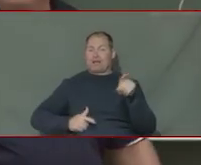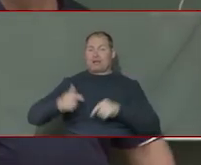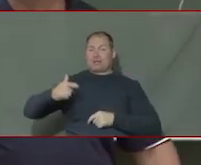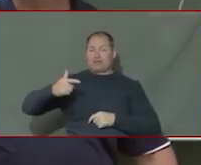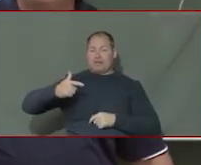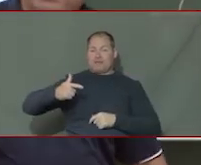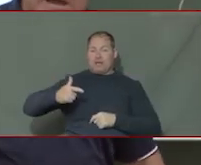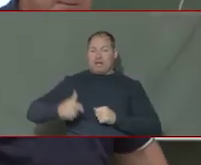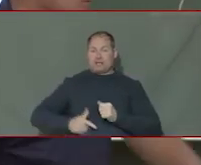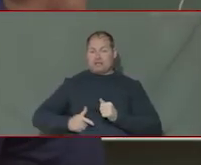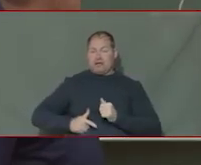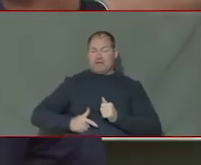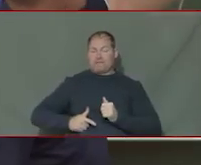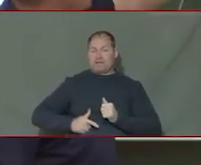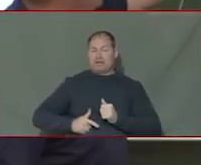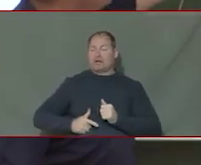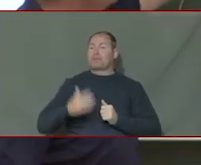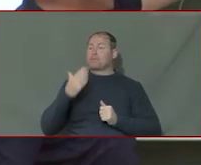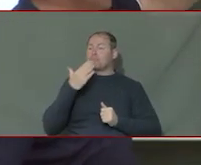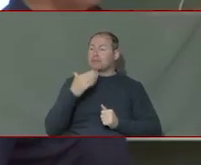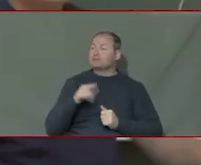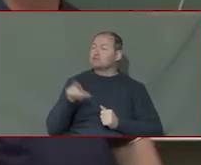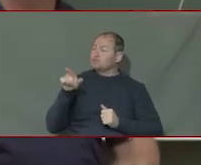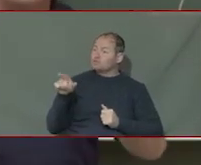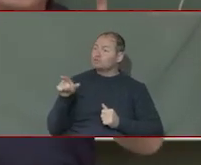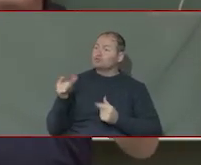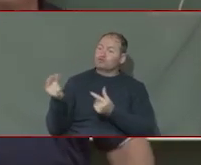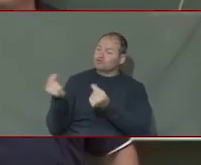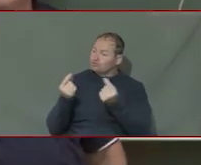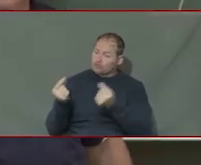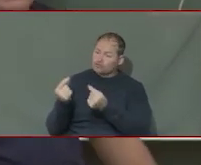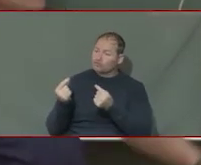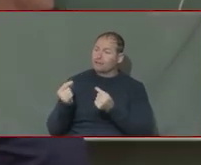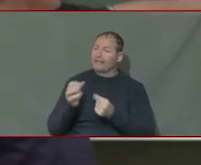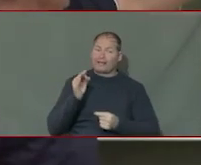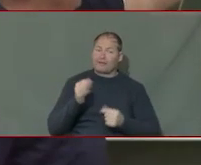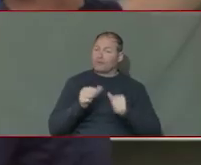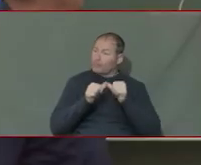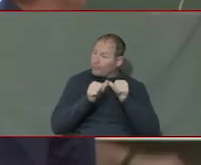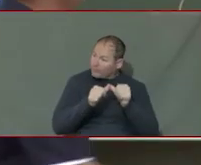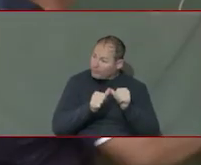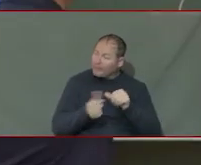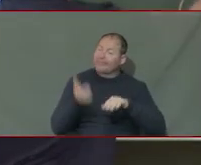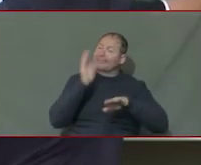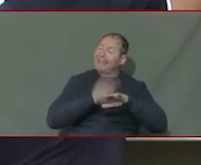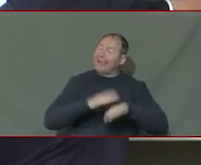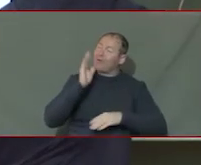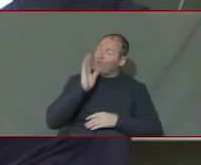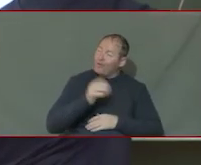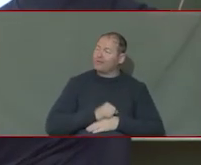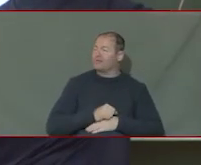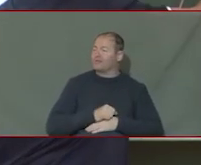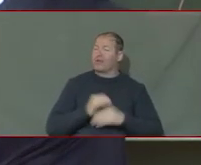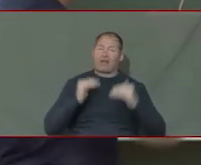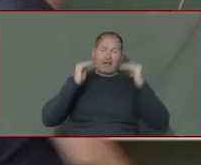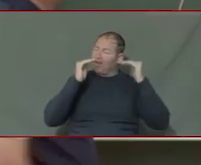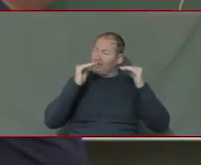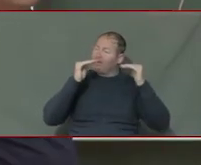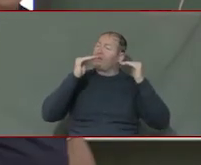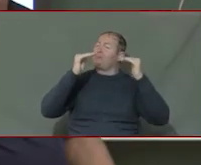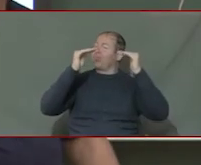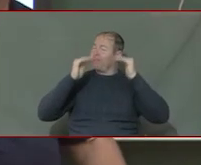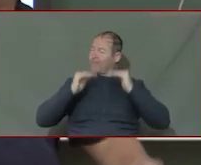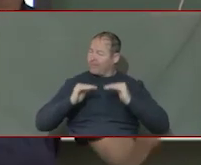help. Make a plan because the person is going to die. You die from sugar diabetes if it does not come back to